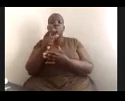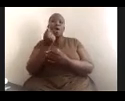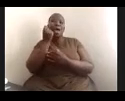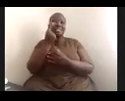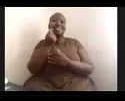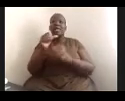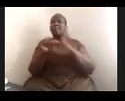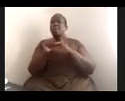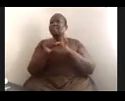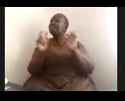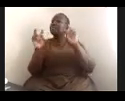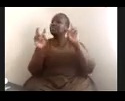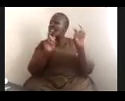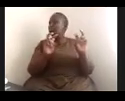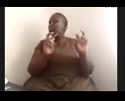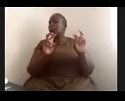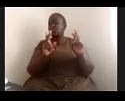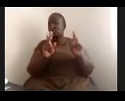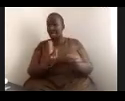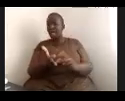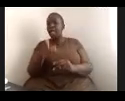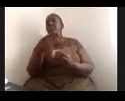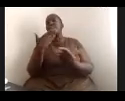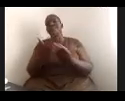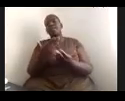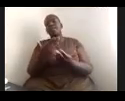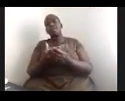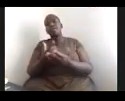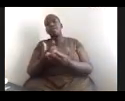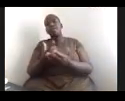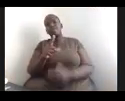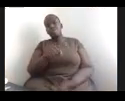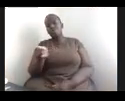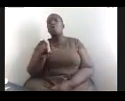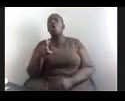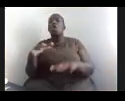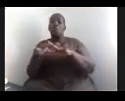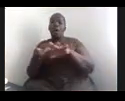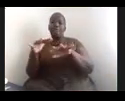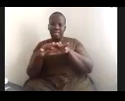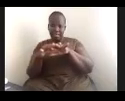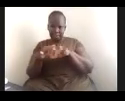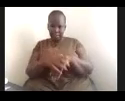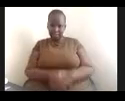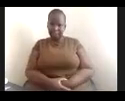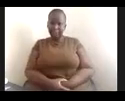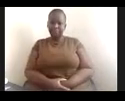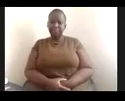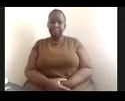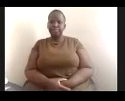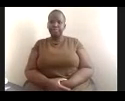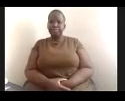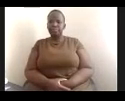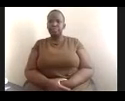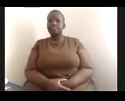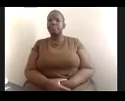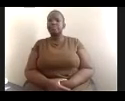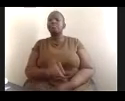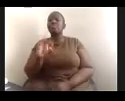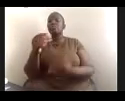you understand the key issues. Again, those are available free on the website. This comprehensive. So